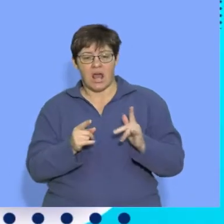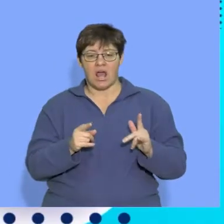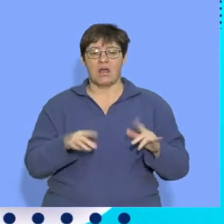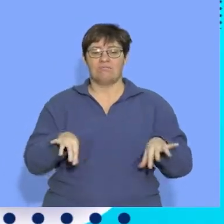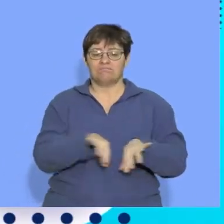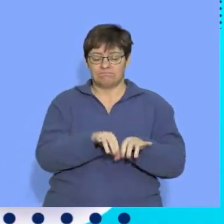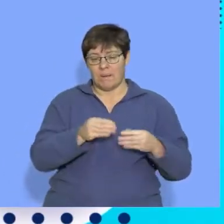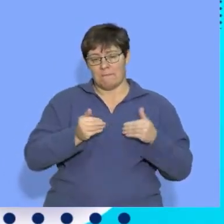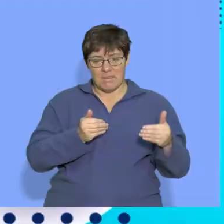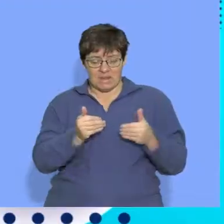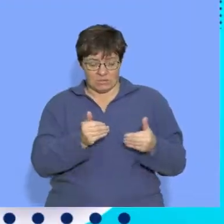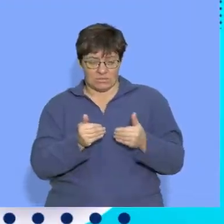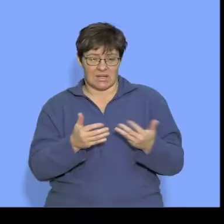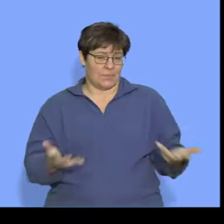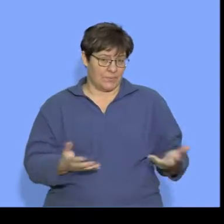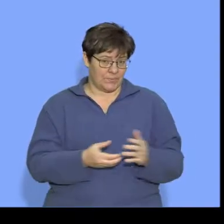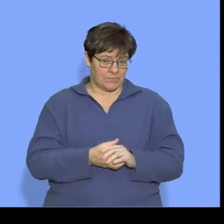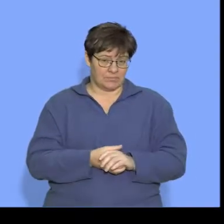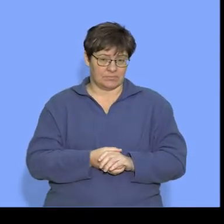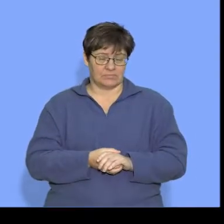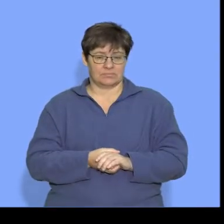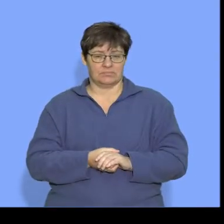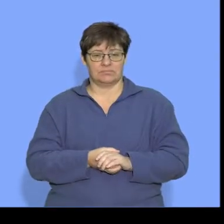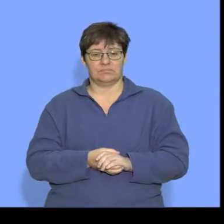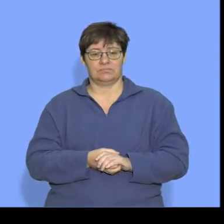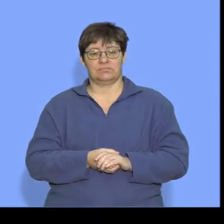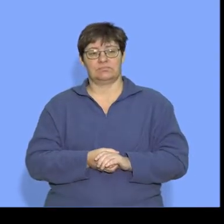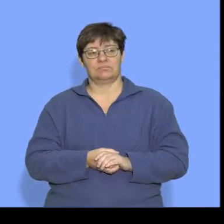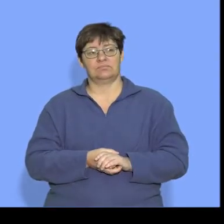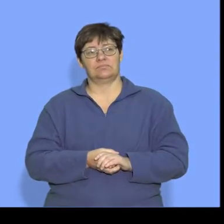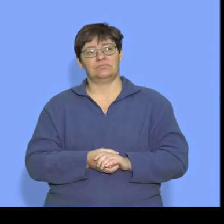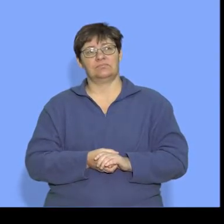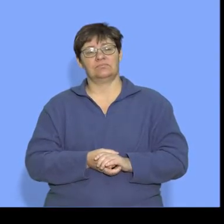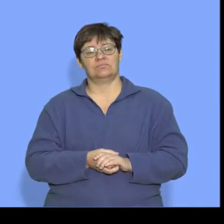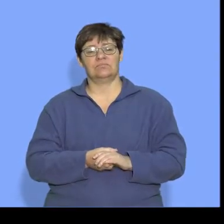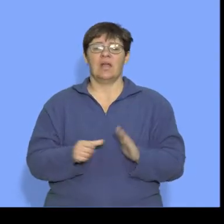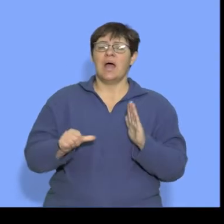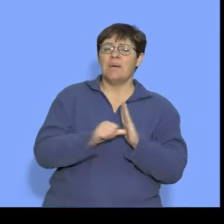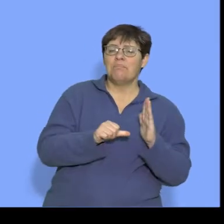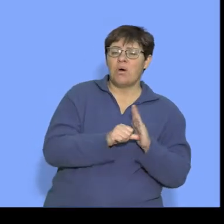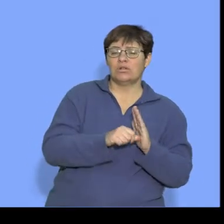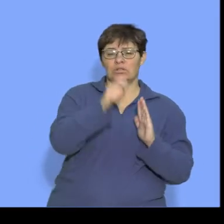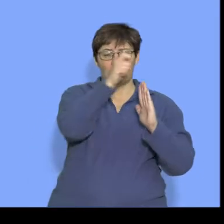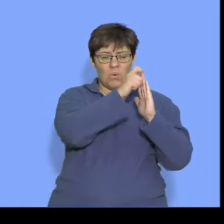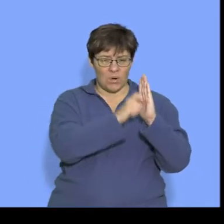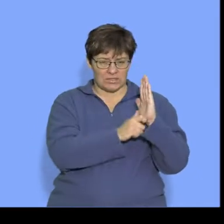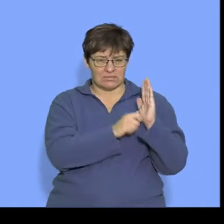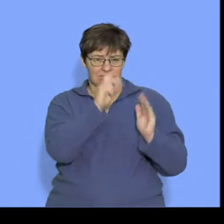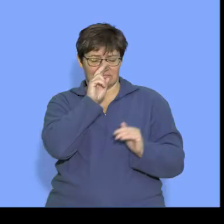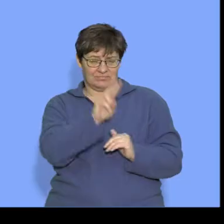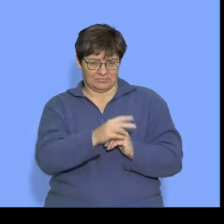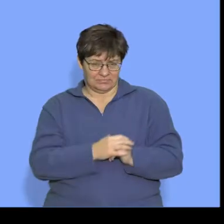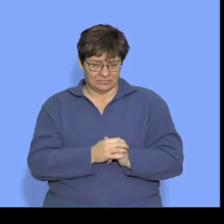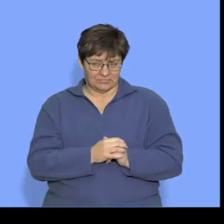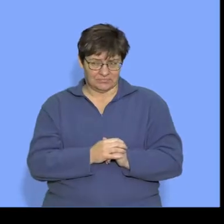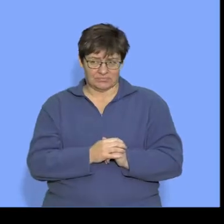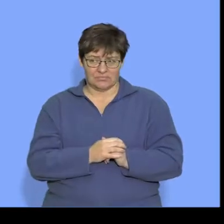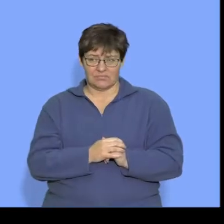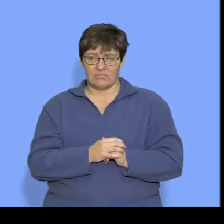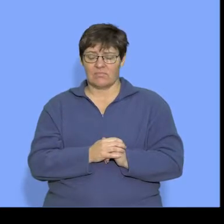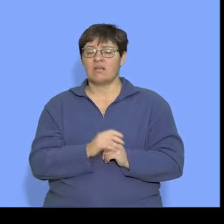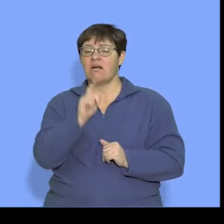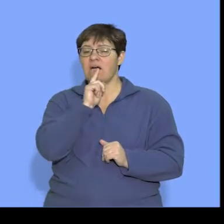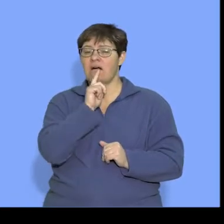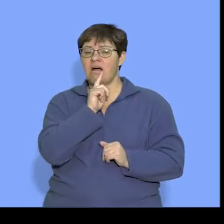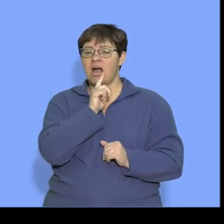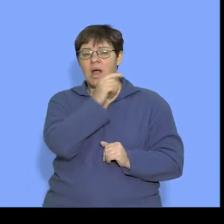waste management. Guys, it's important that we look at some key words, and these are essentially just to recap